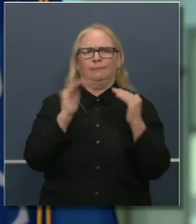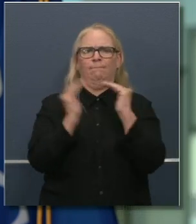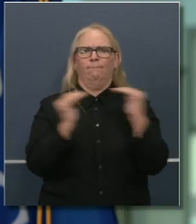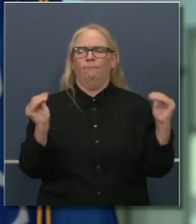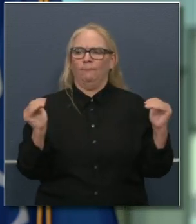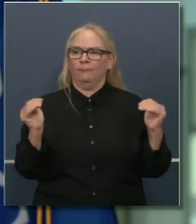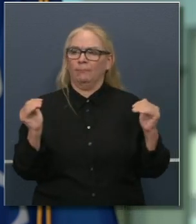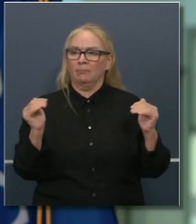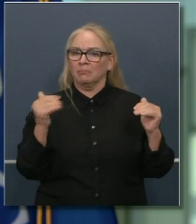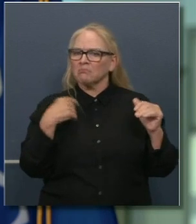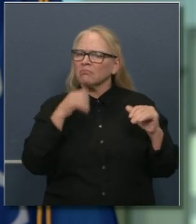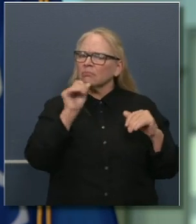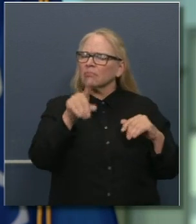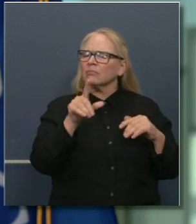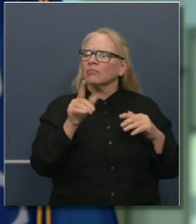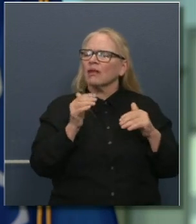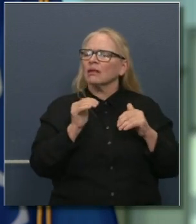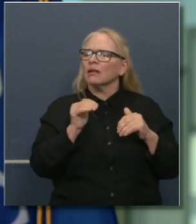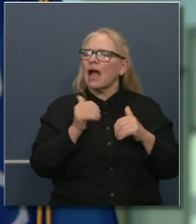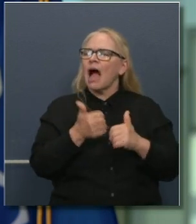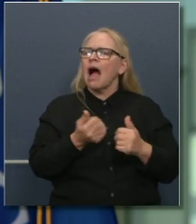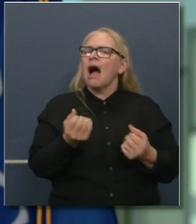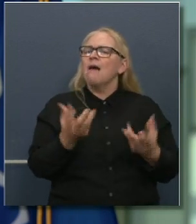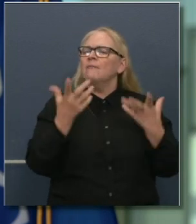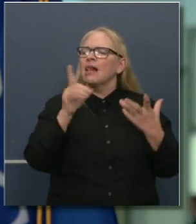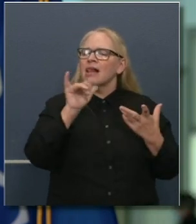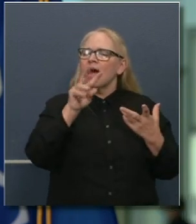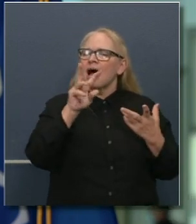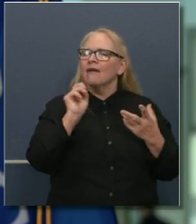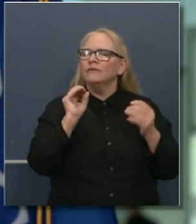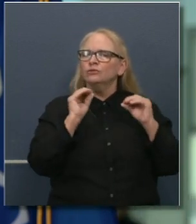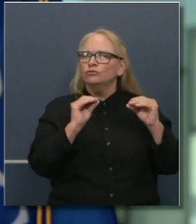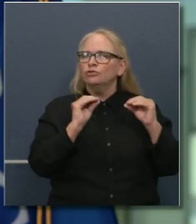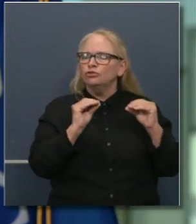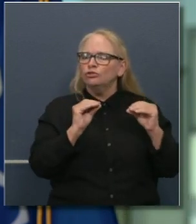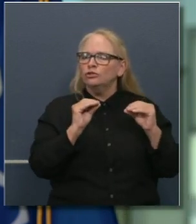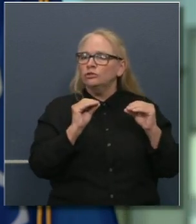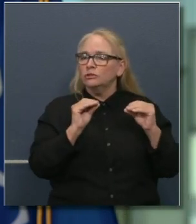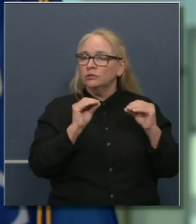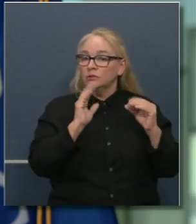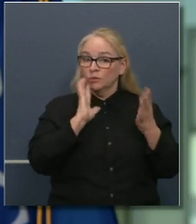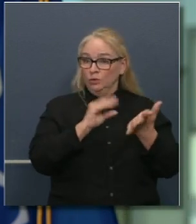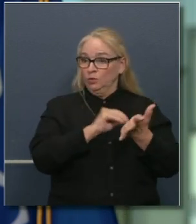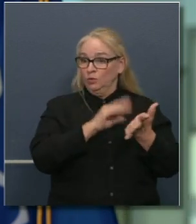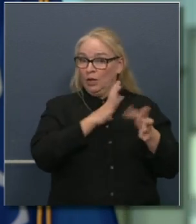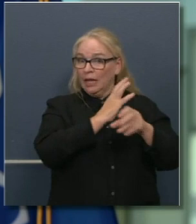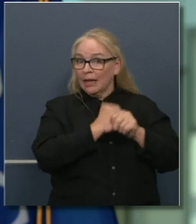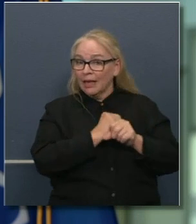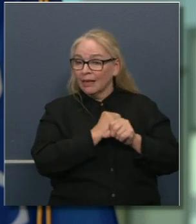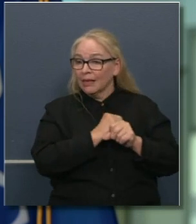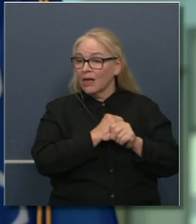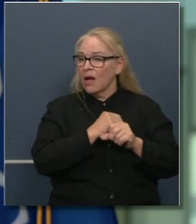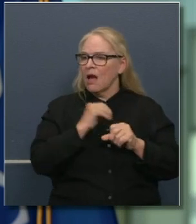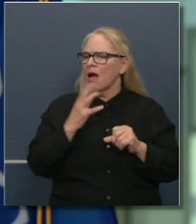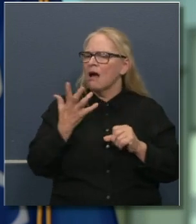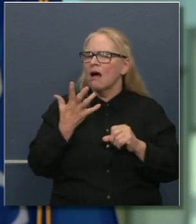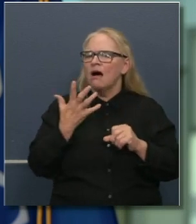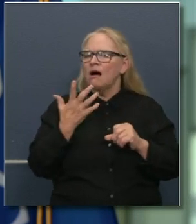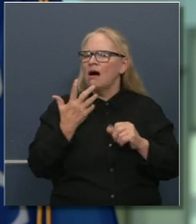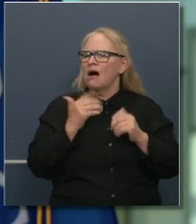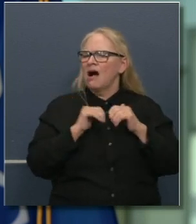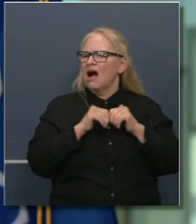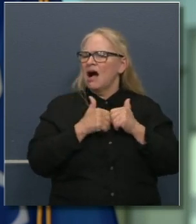much live instruction do you feel schools should be offering students this fall, and what recourse will parents and students have if they're